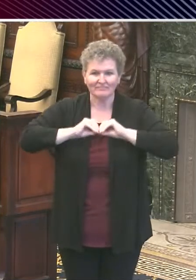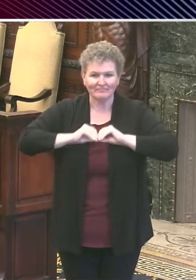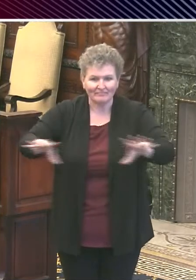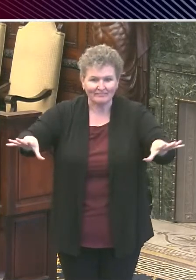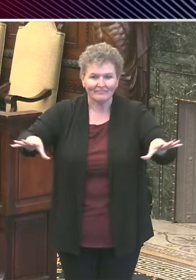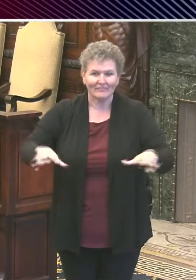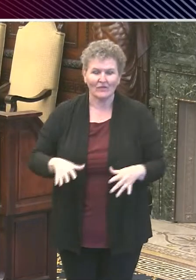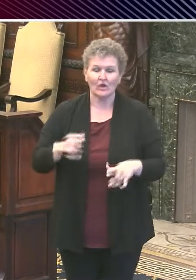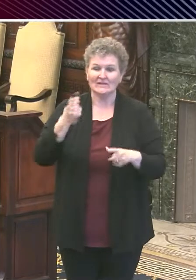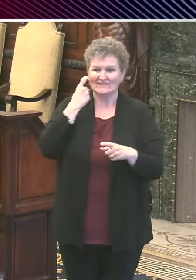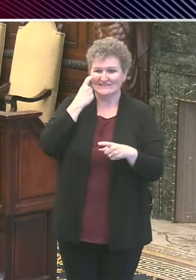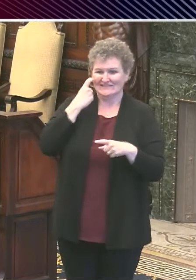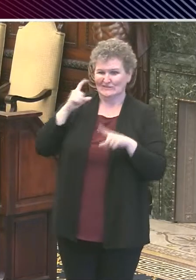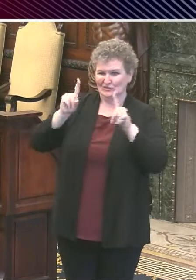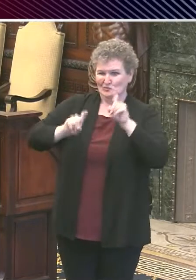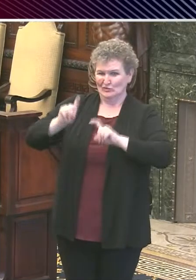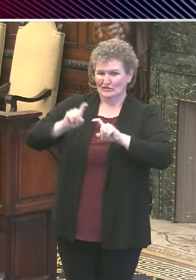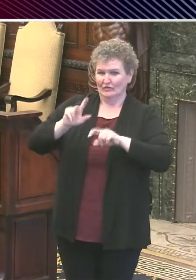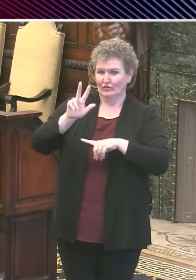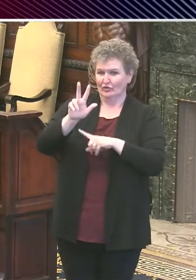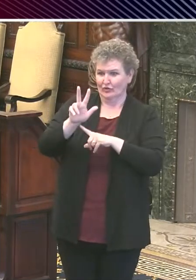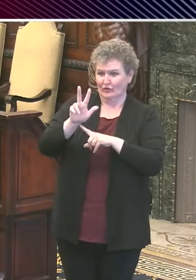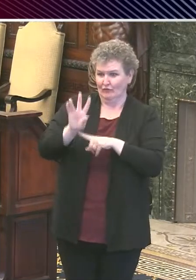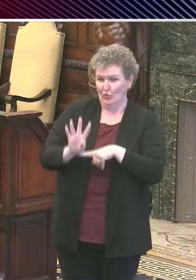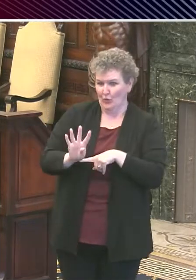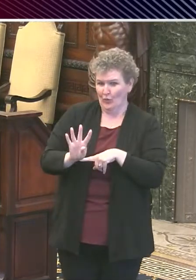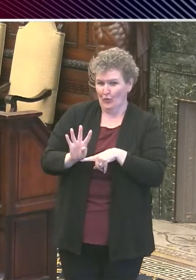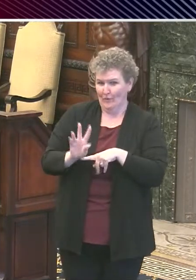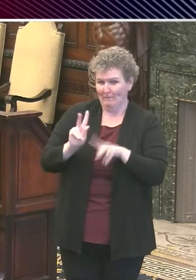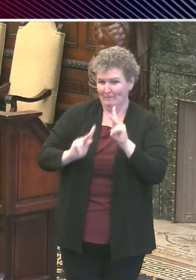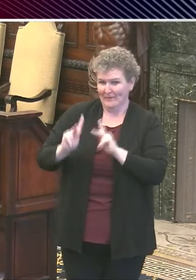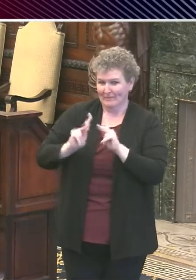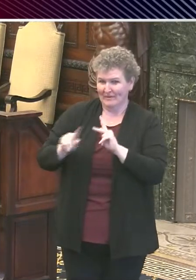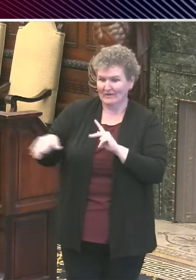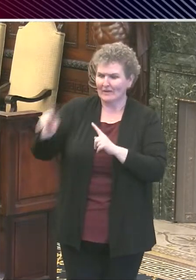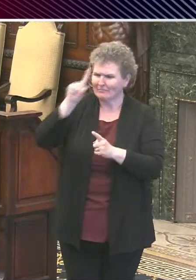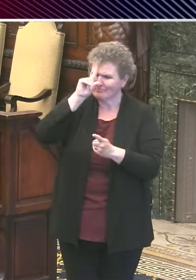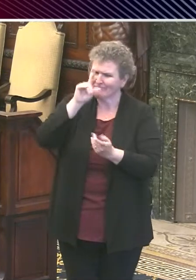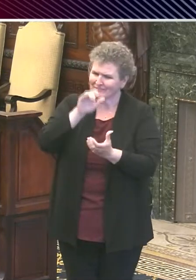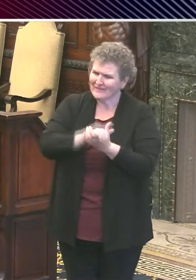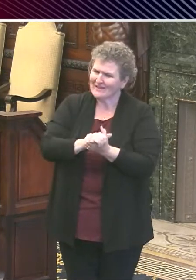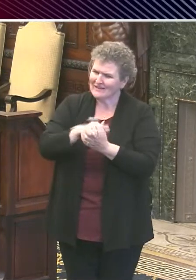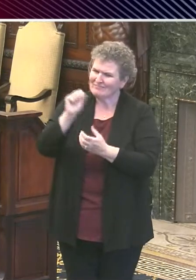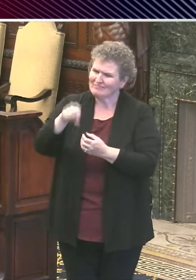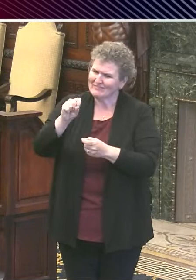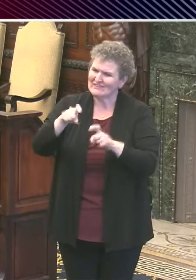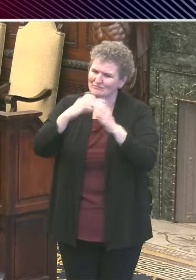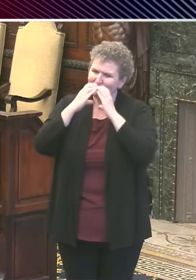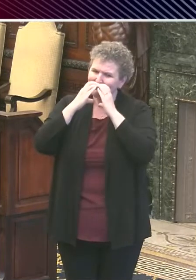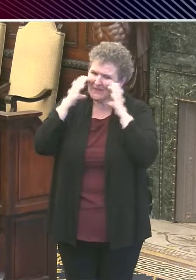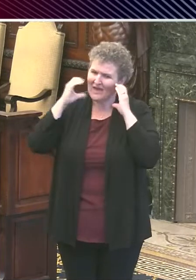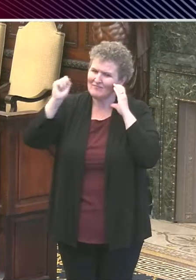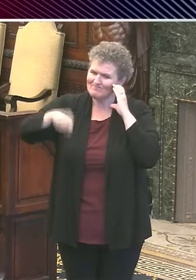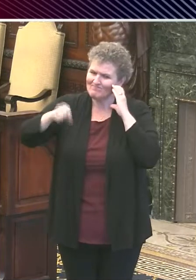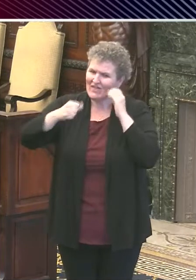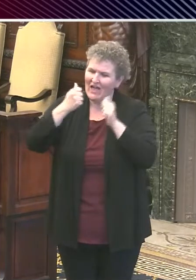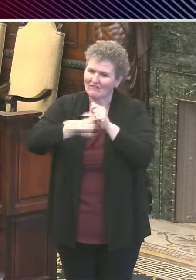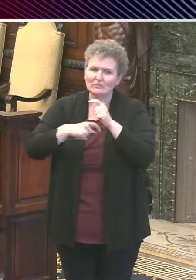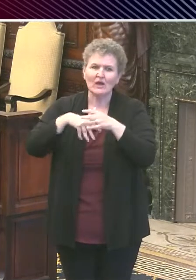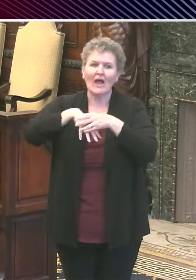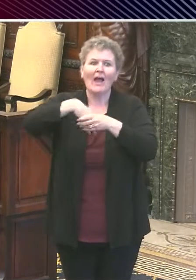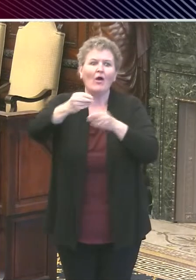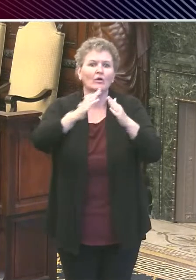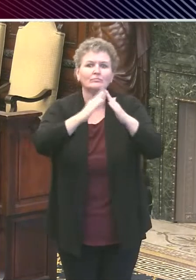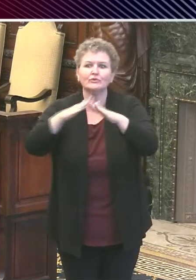approximately 3/4 of Philadelphians polled believe everyone in Philadelphia needs to wear a mask every time they leave the house. But with